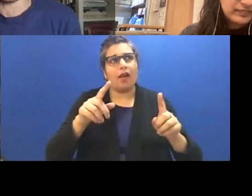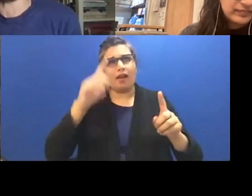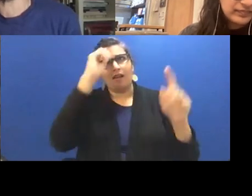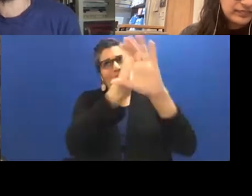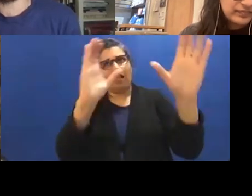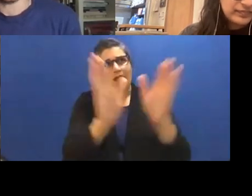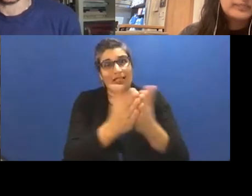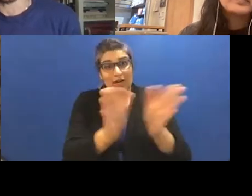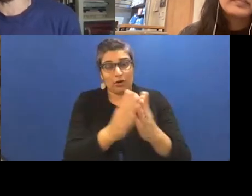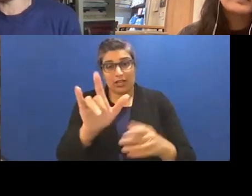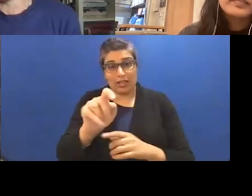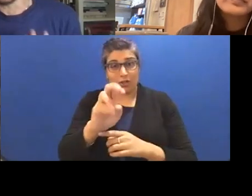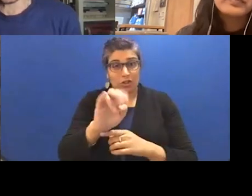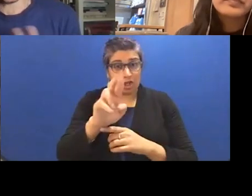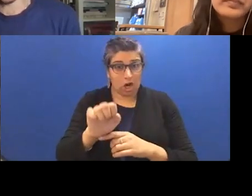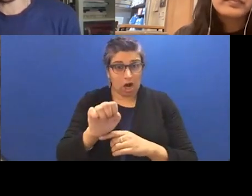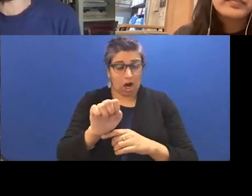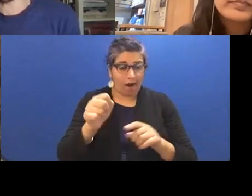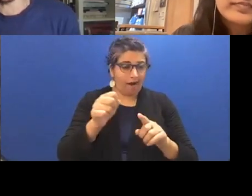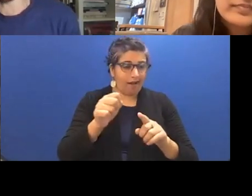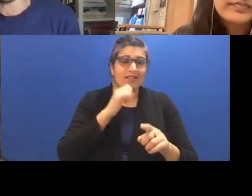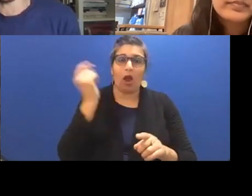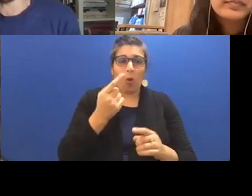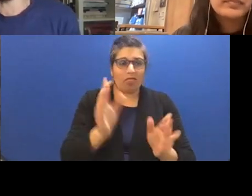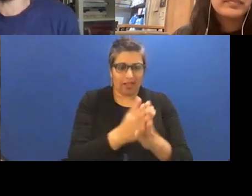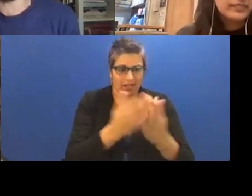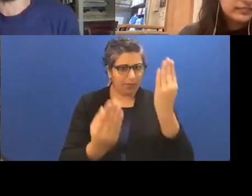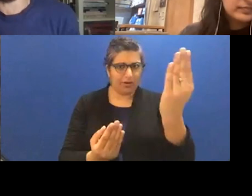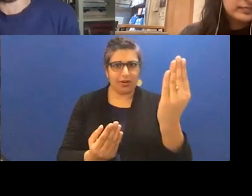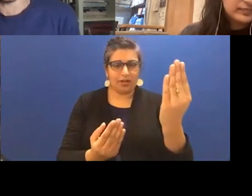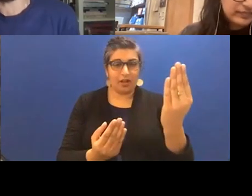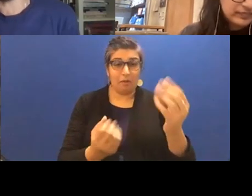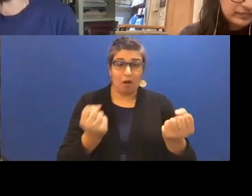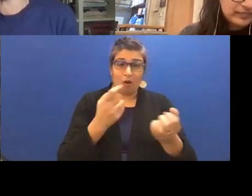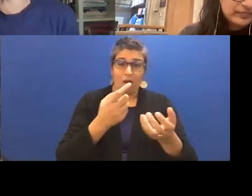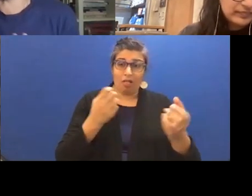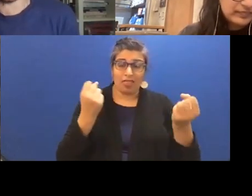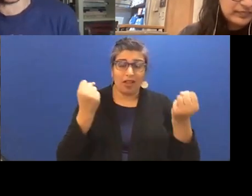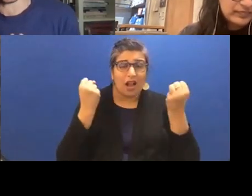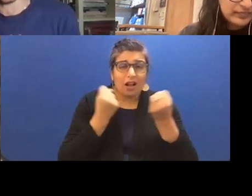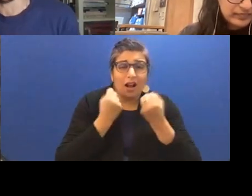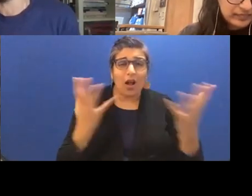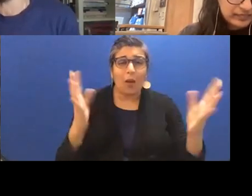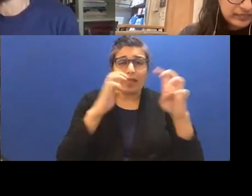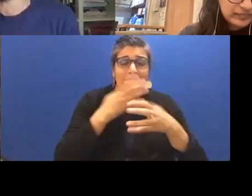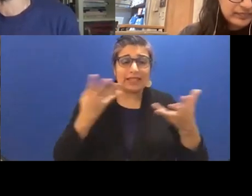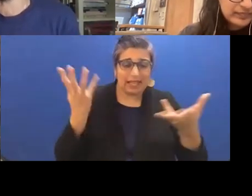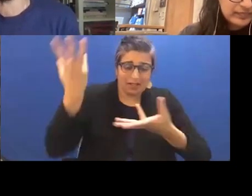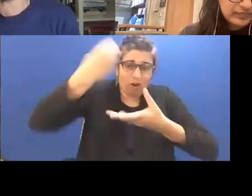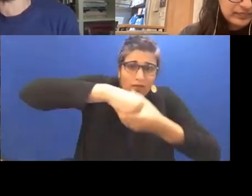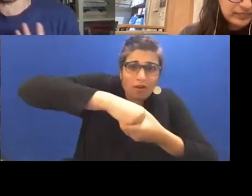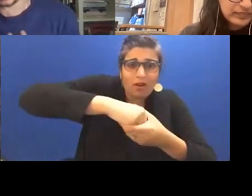of dynamics, as the many complex things that go into creating what lands on the page, but also how we make meaning of it and